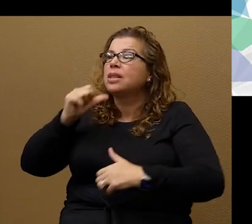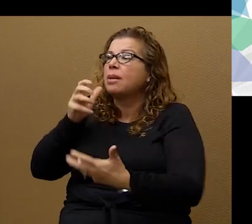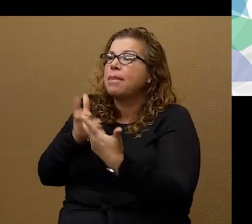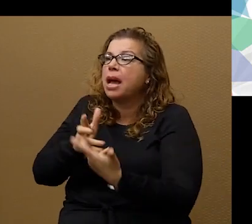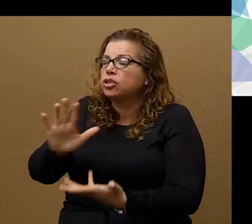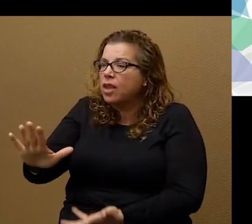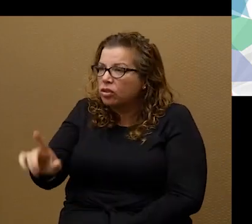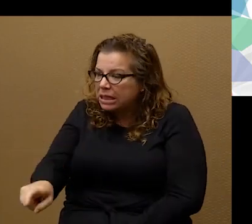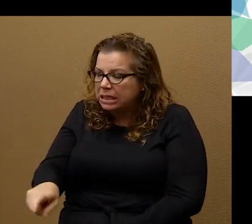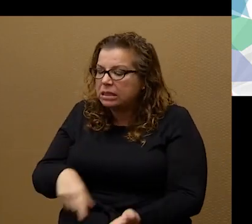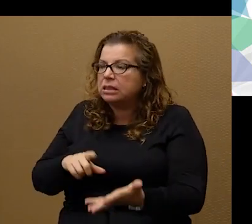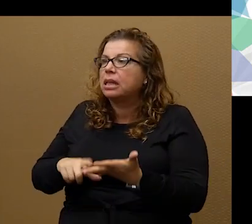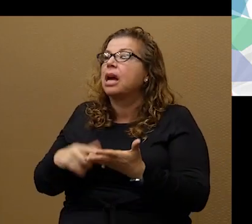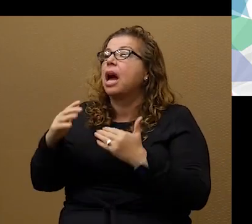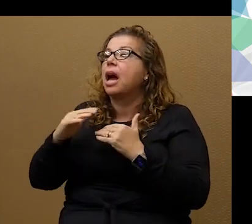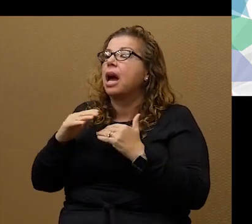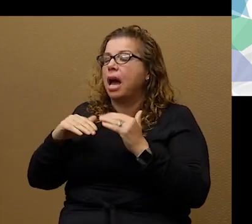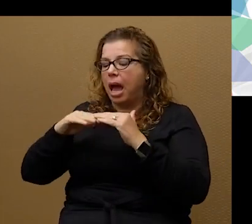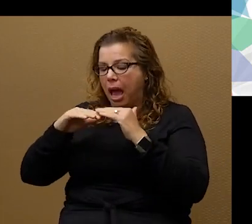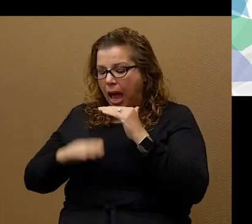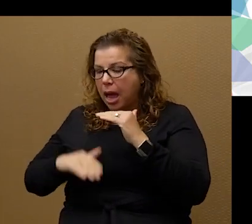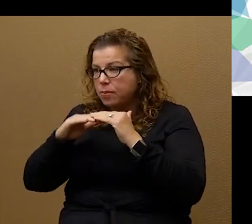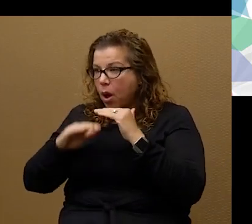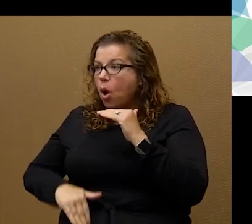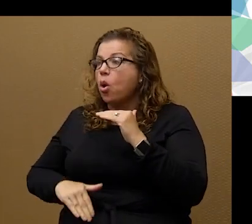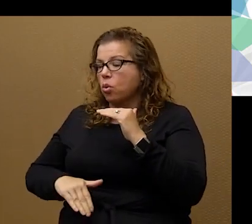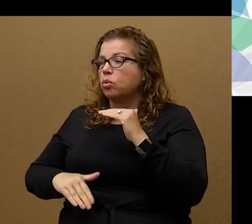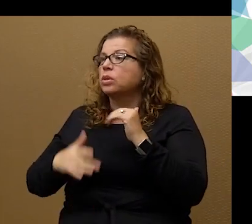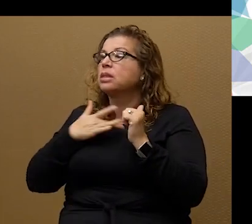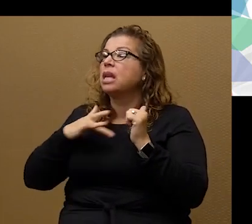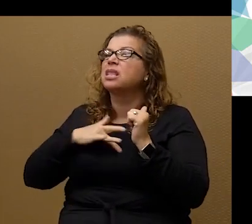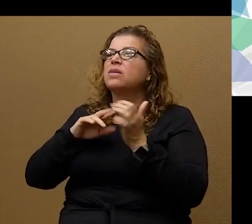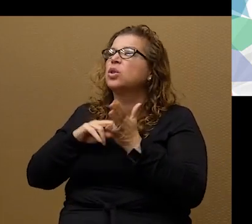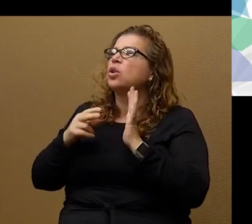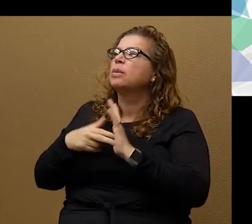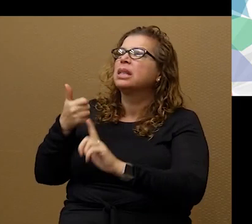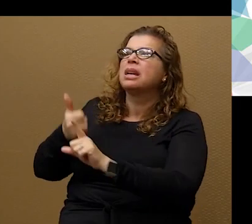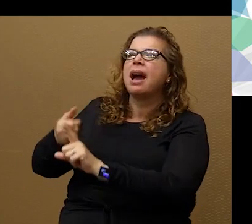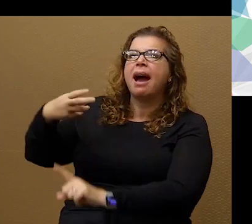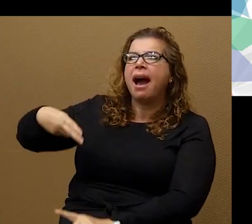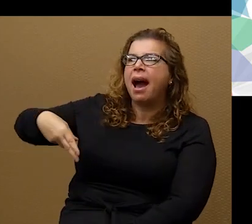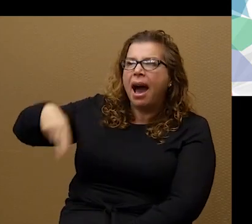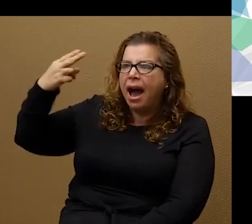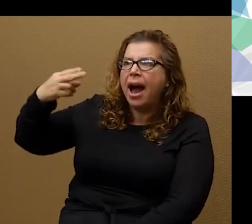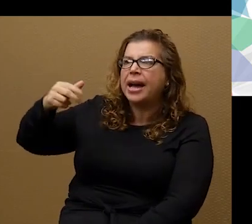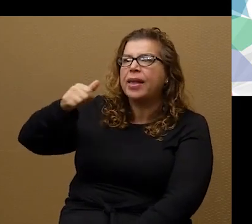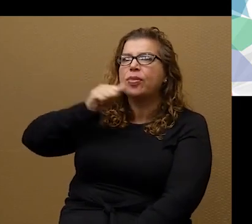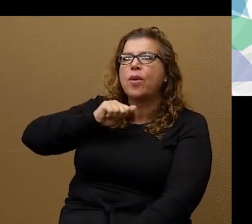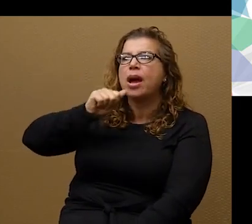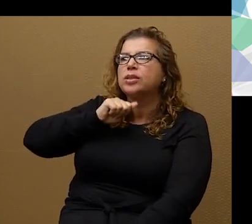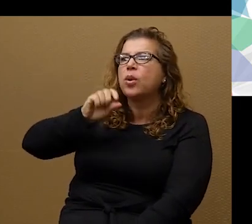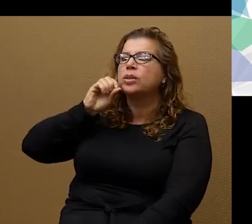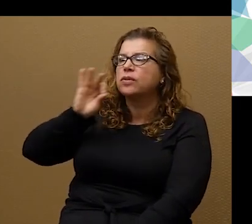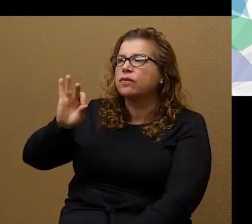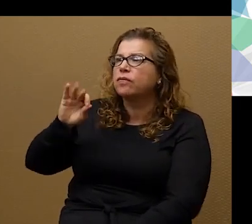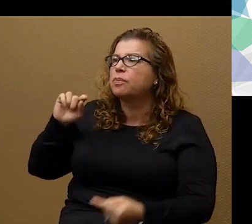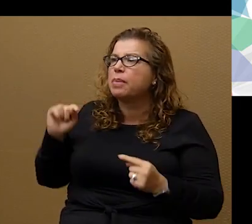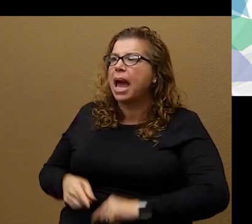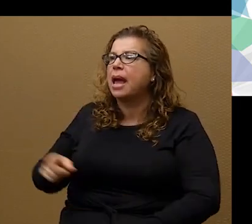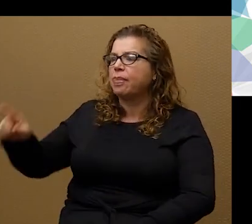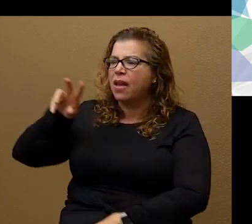Hyposensitive, high pain tolerance, they're always falling and they never say anything, they're not